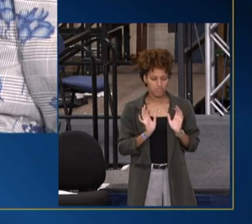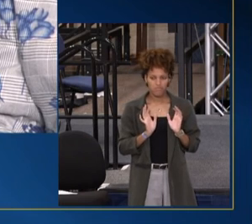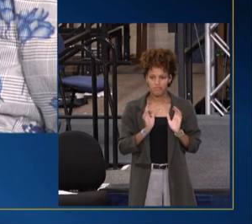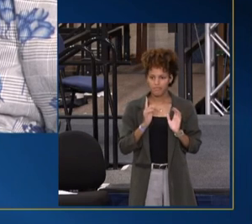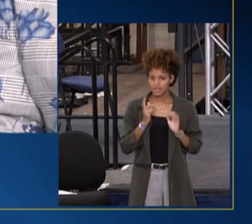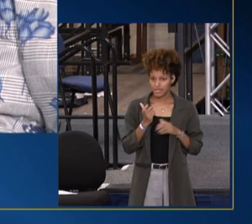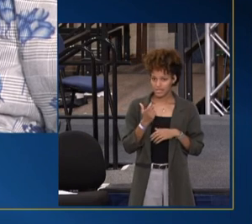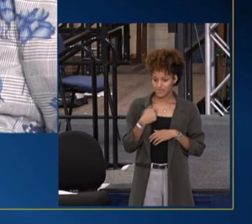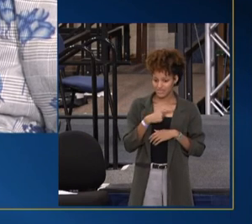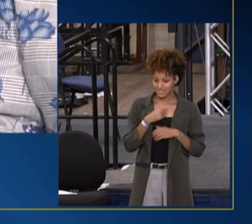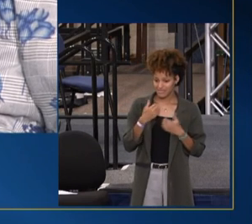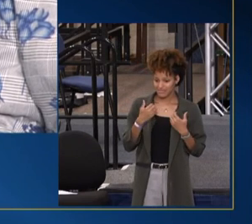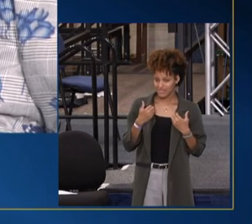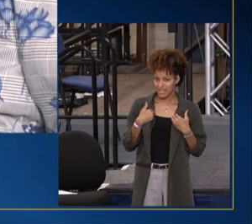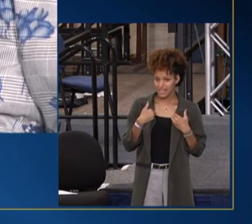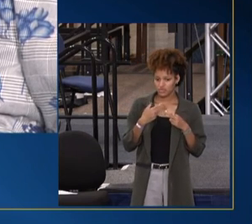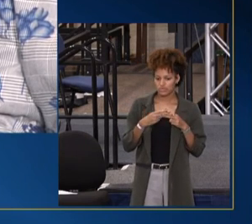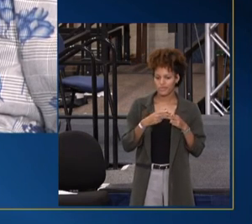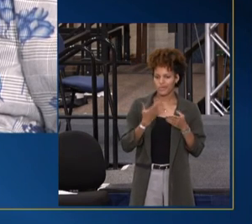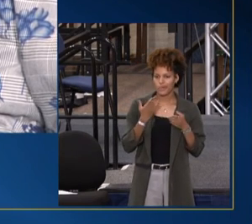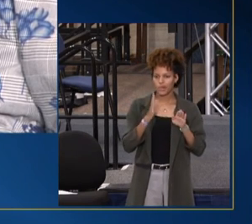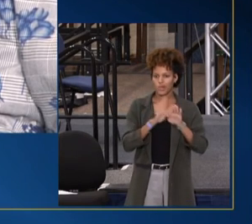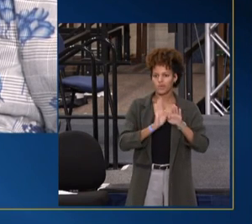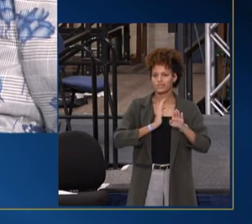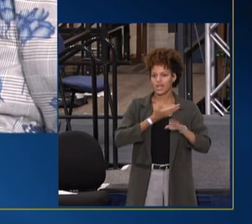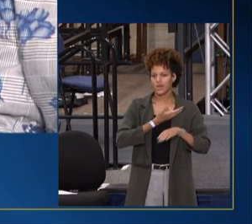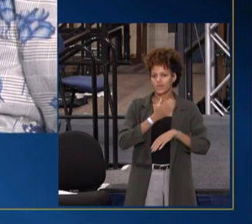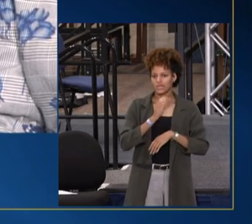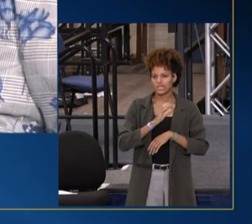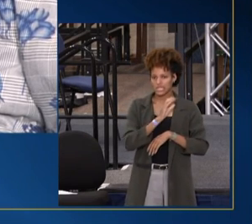because we've had to temporarily close our clinic.